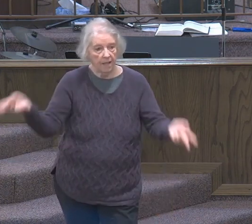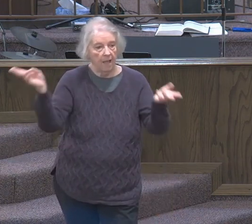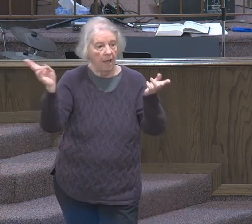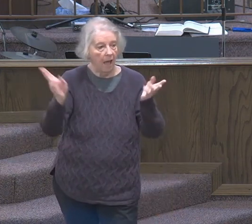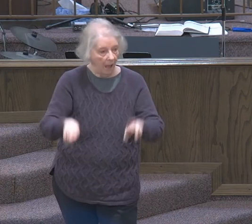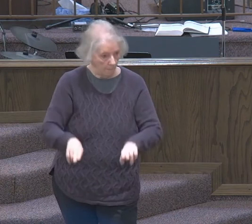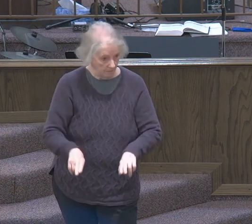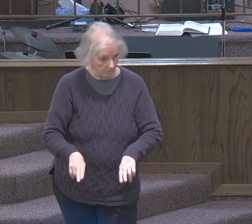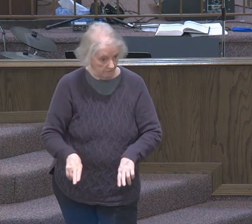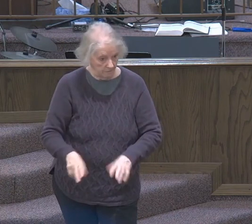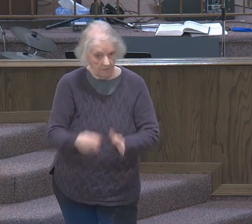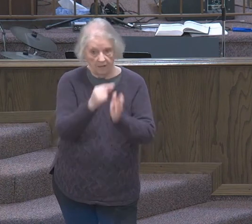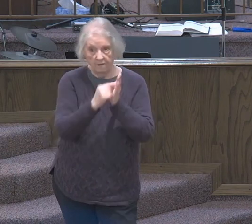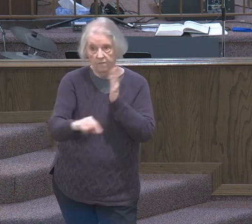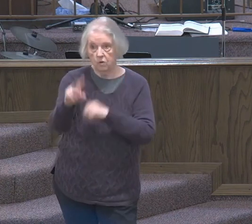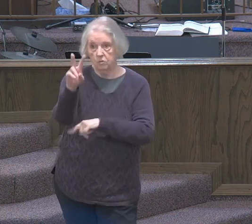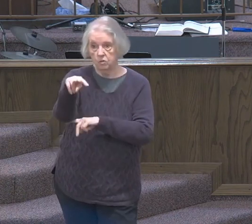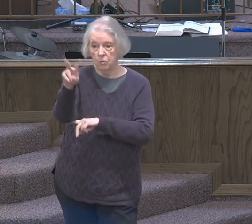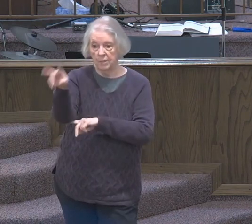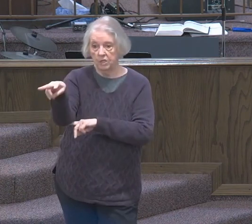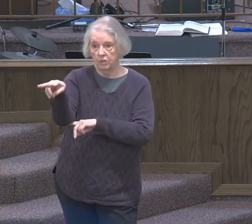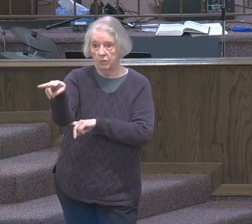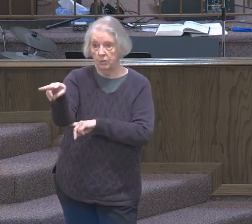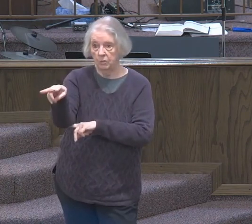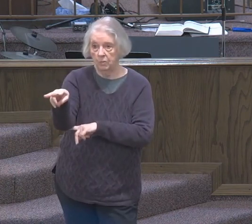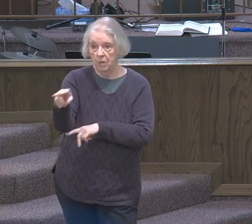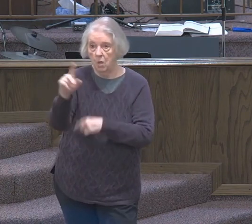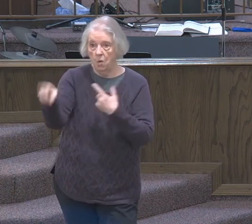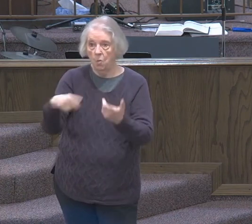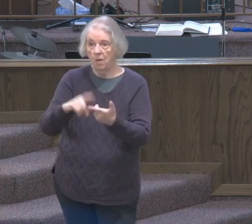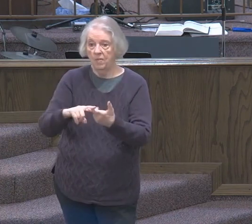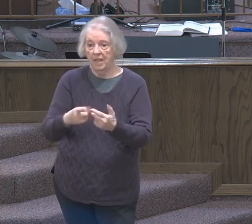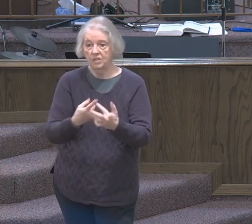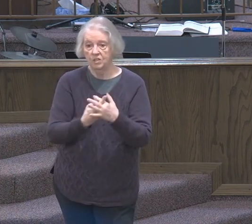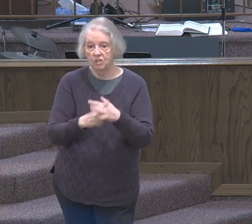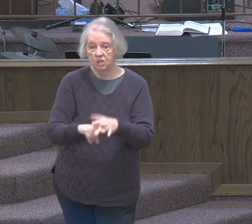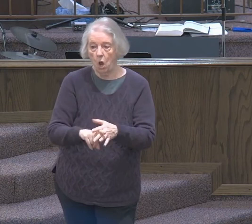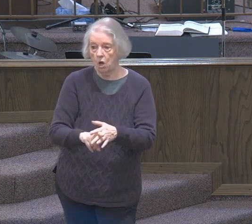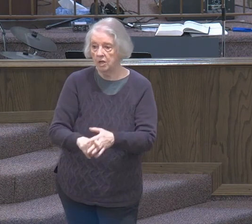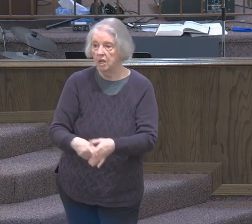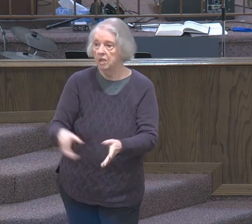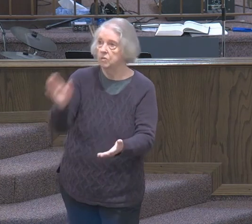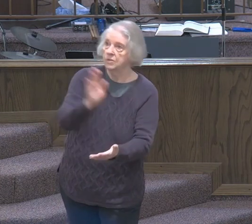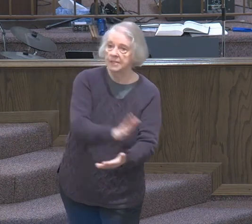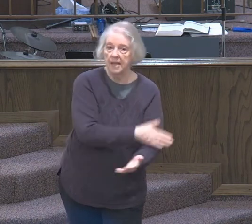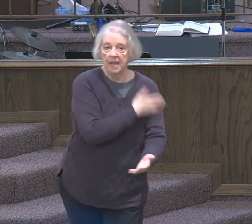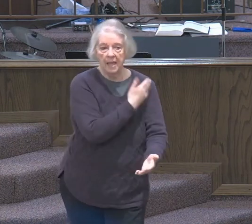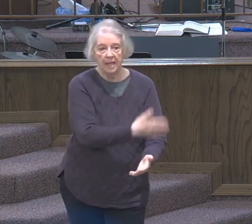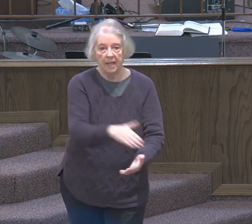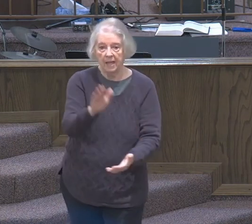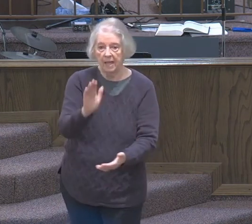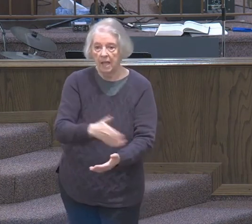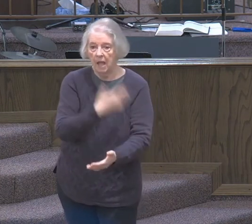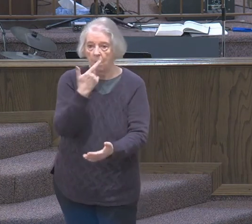Verse 22, when they began to sing, when they began to praise, what?